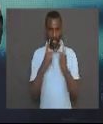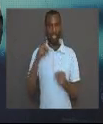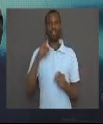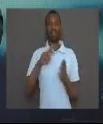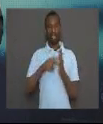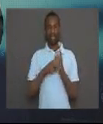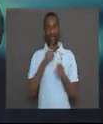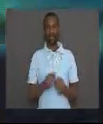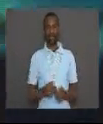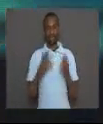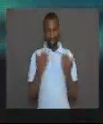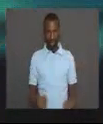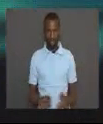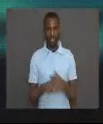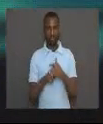begin.